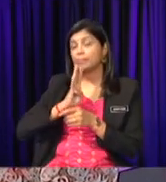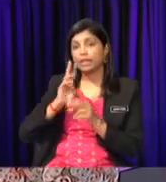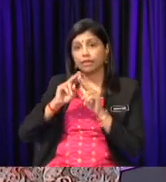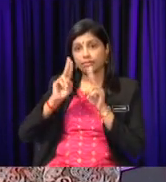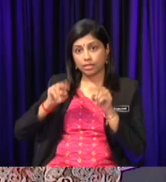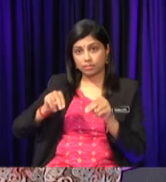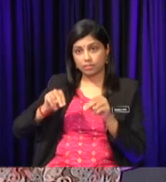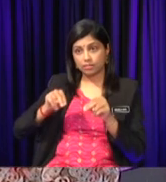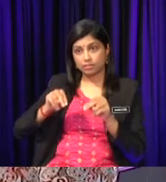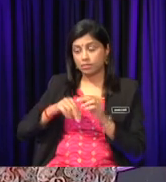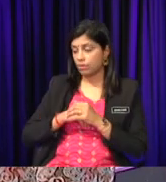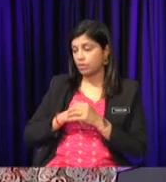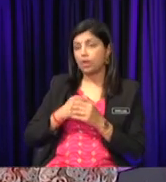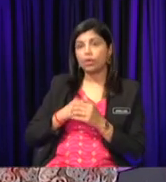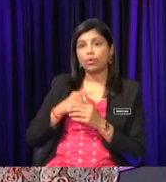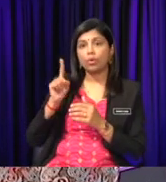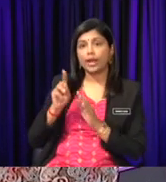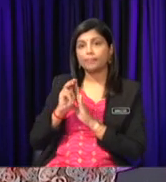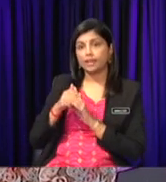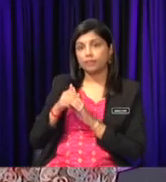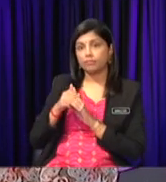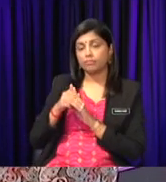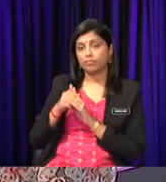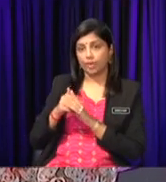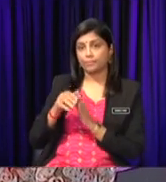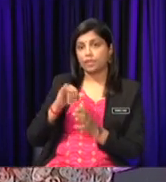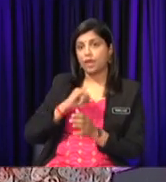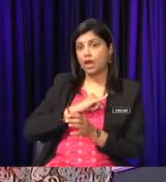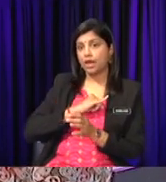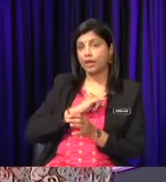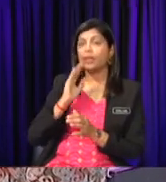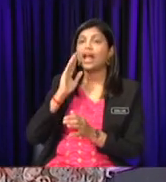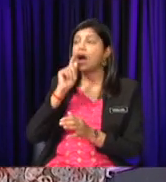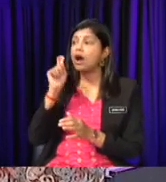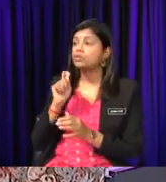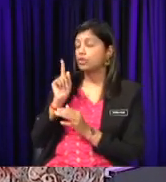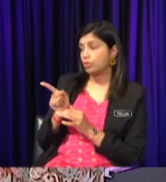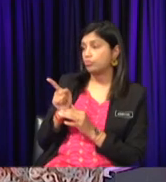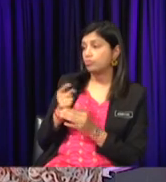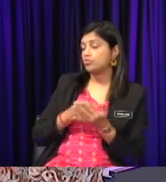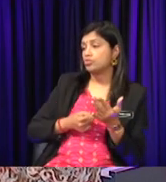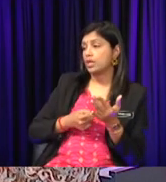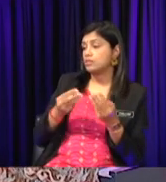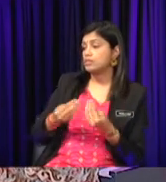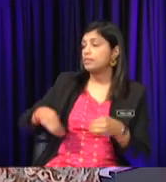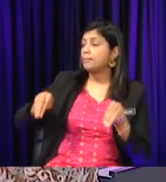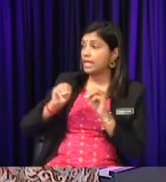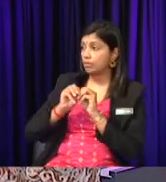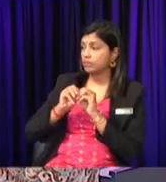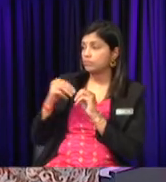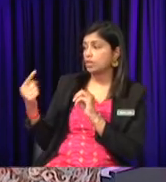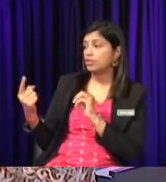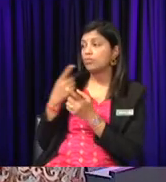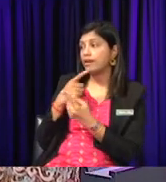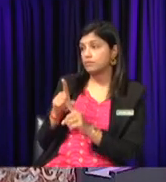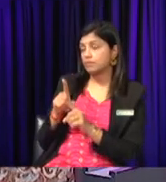we have 1 minute. I will ask you, which point is the main point, and you give a response. Mm-hmm. And I